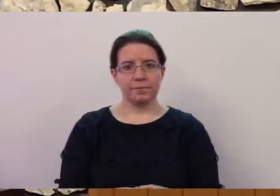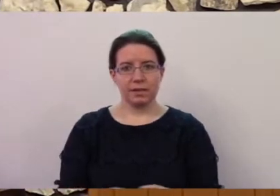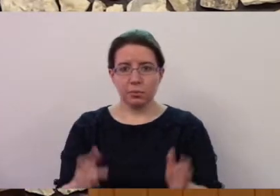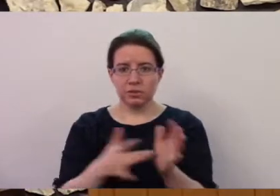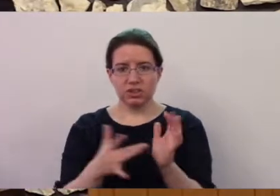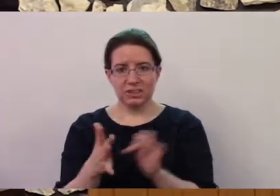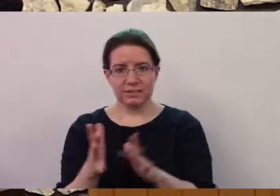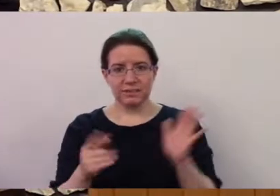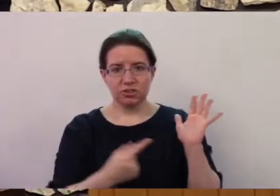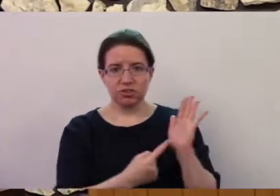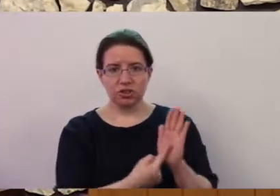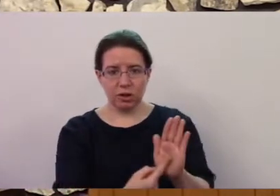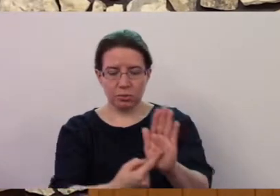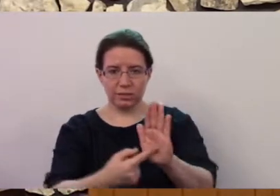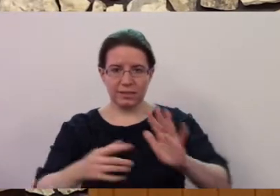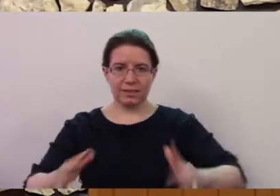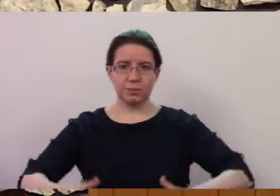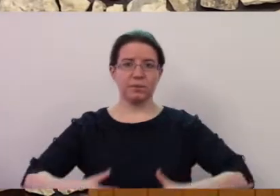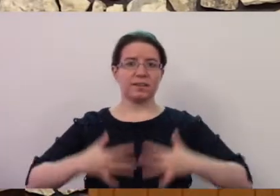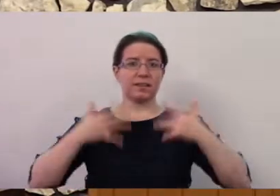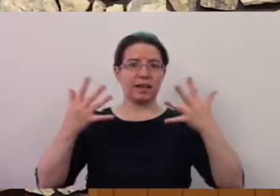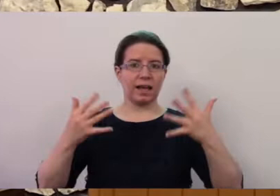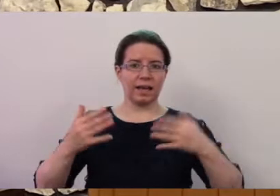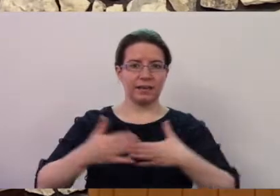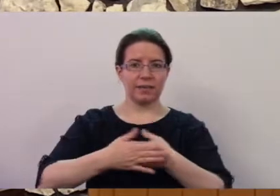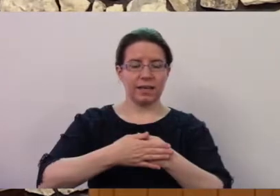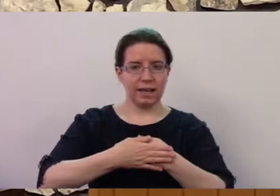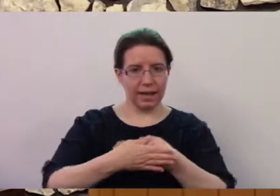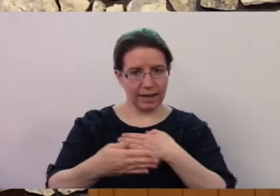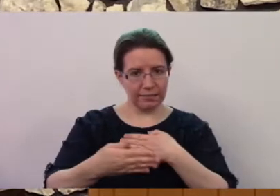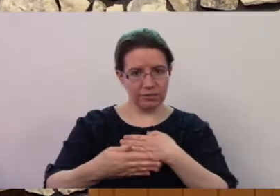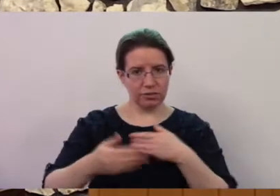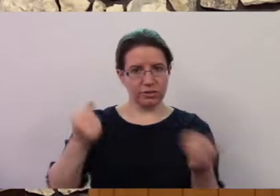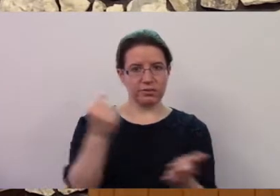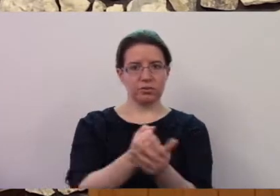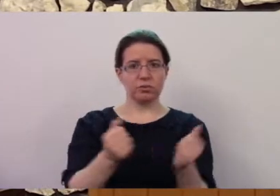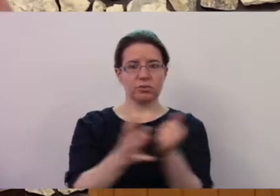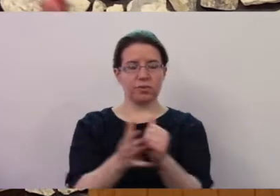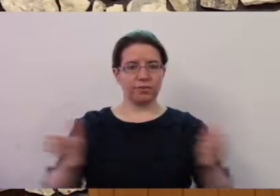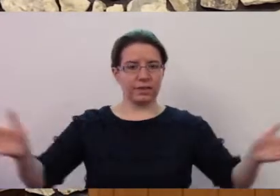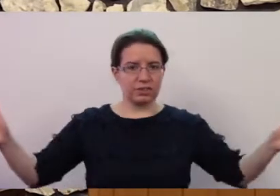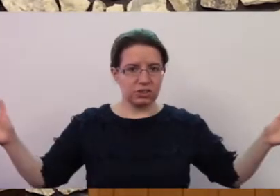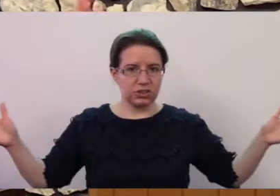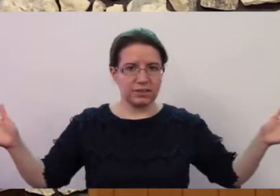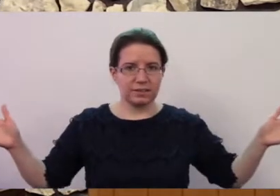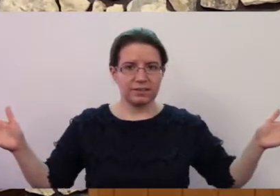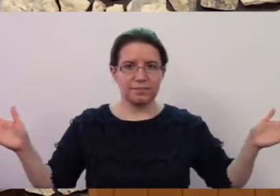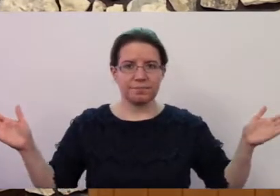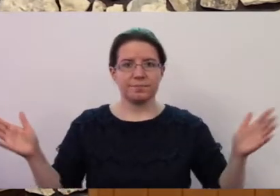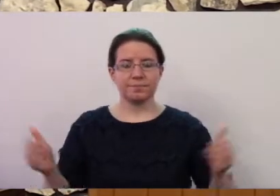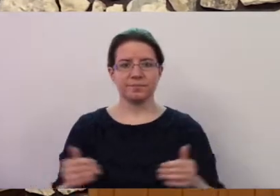himself alive after his passion, after that he was crucified and